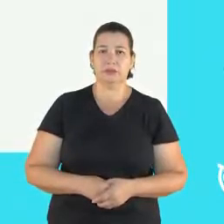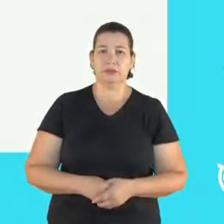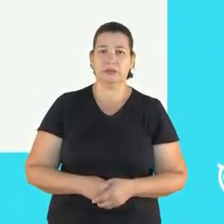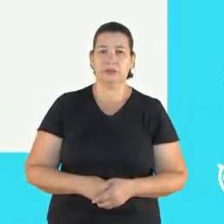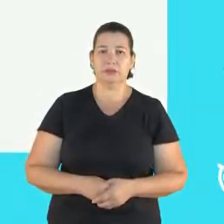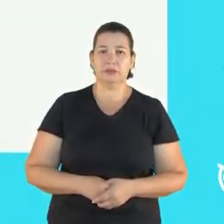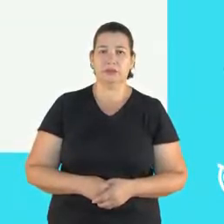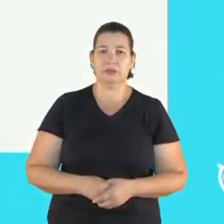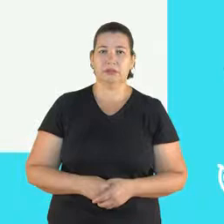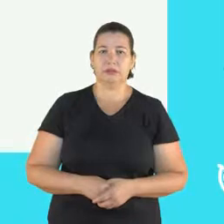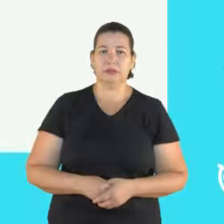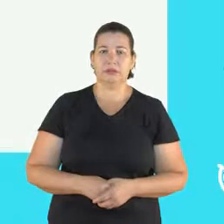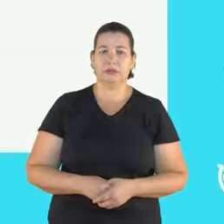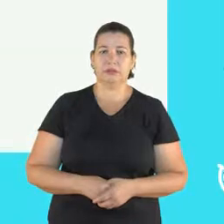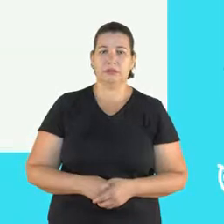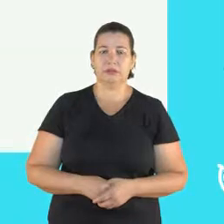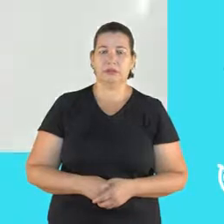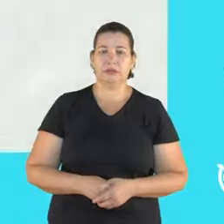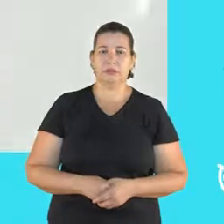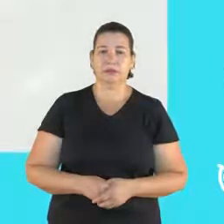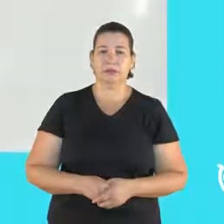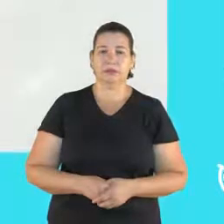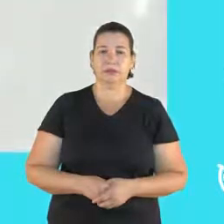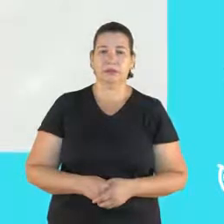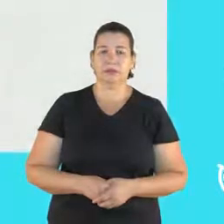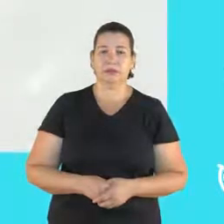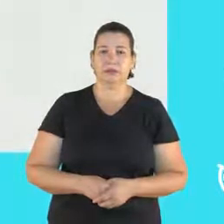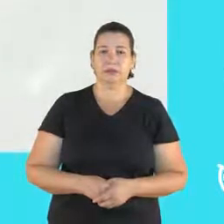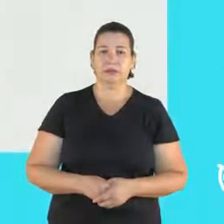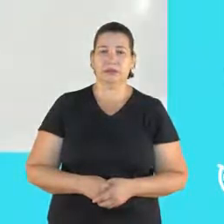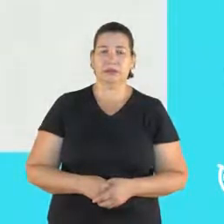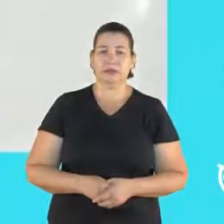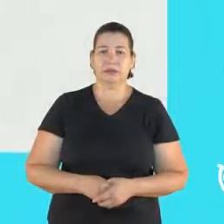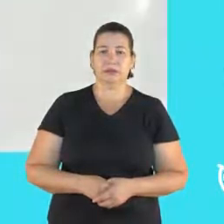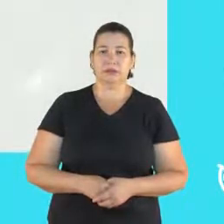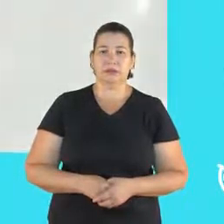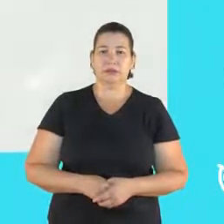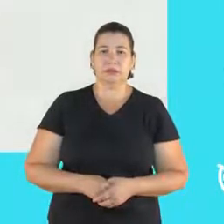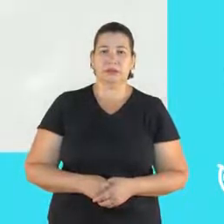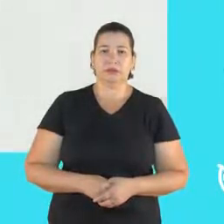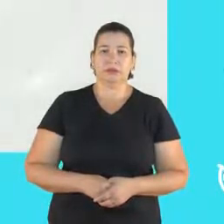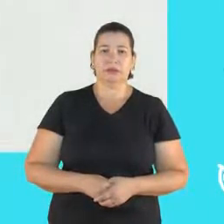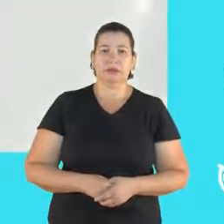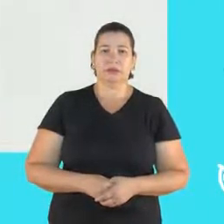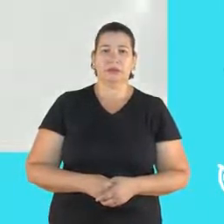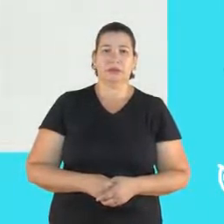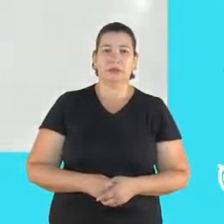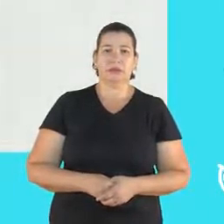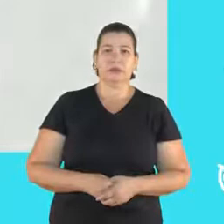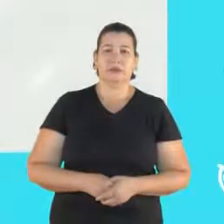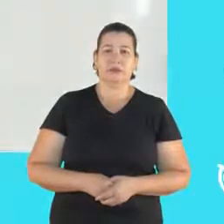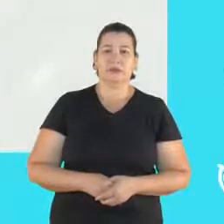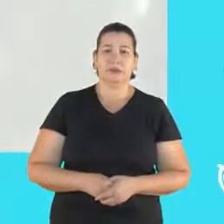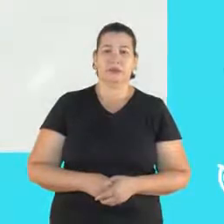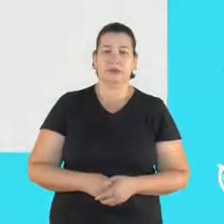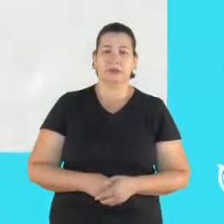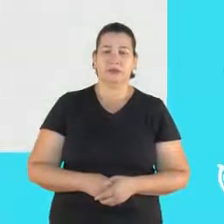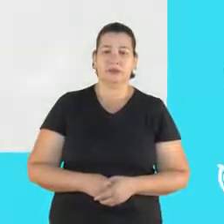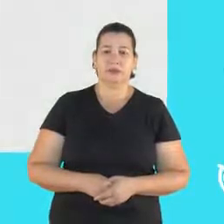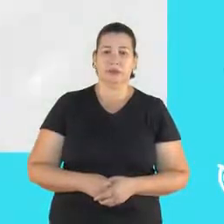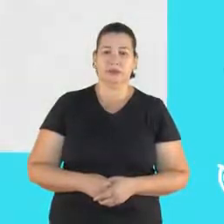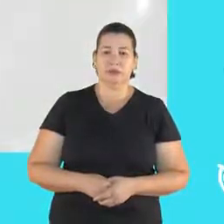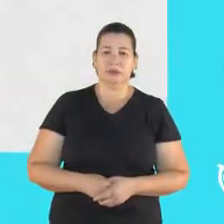puberty, and many of us reproduce. Behind the scenes, the endocrine system works constantly to orchestrate these